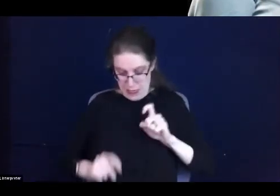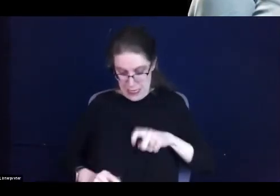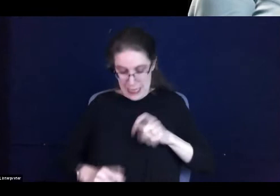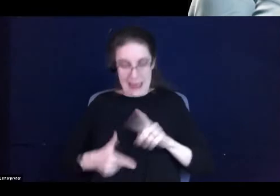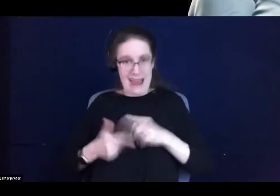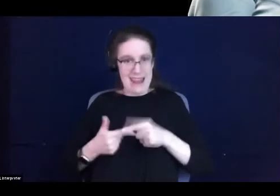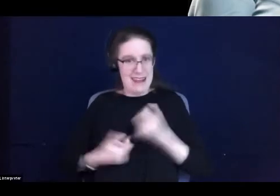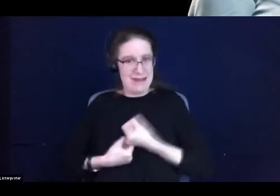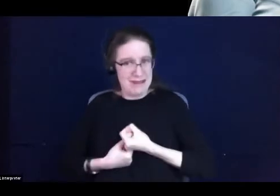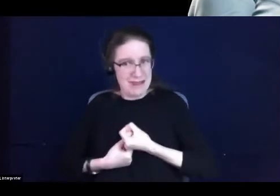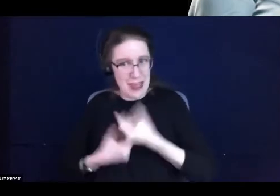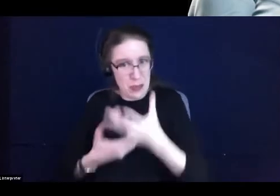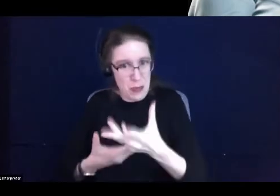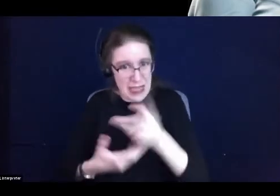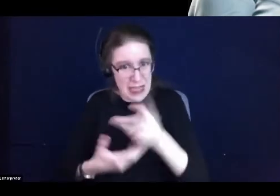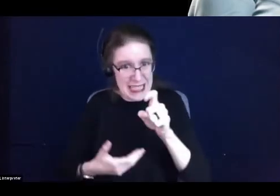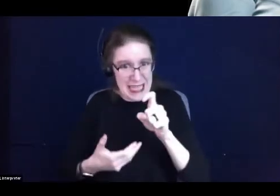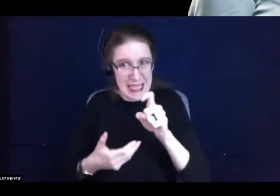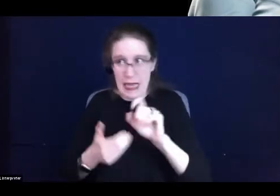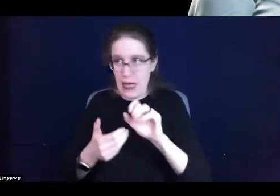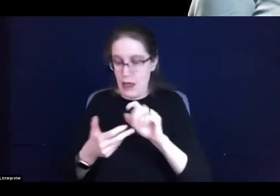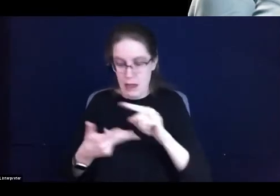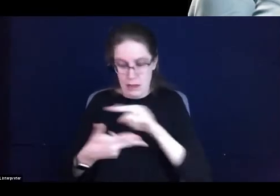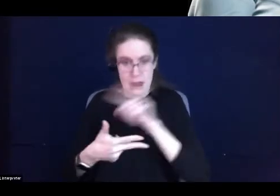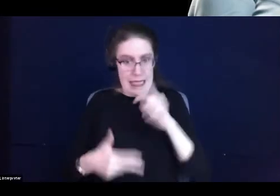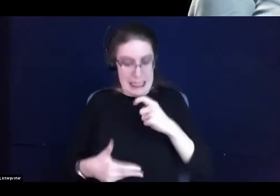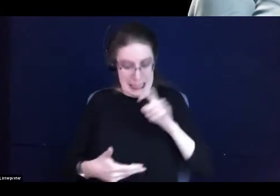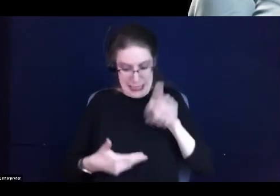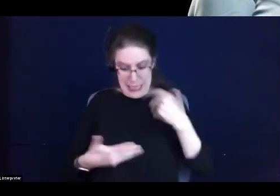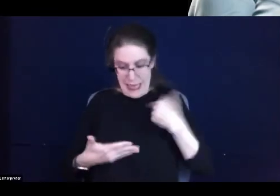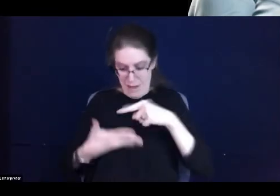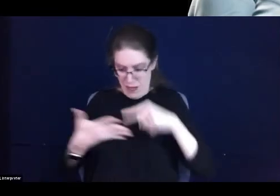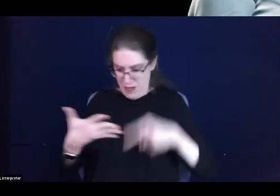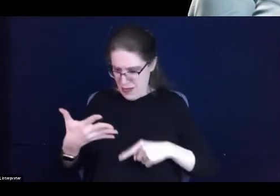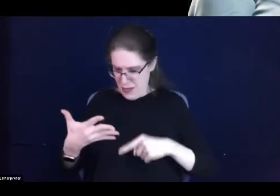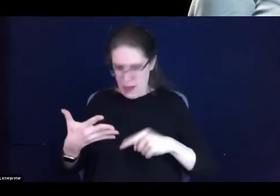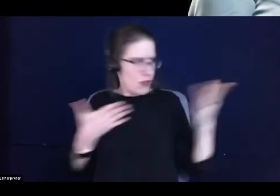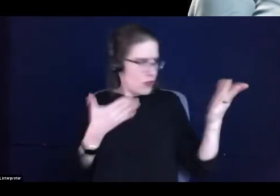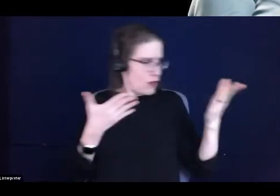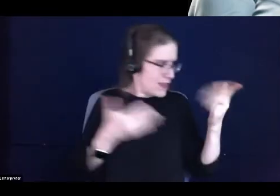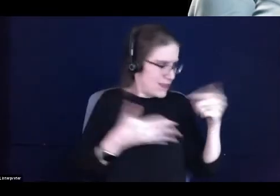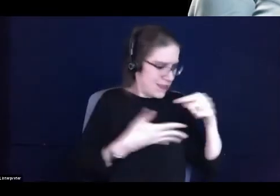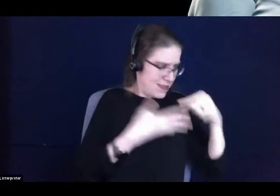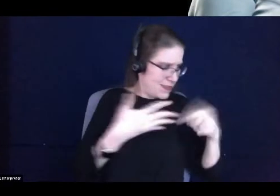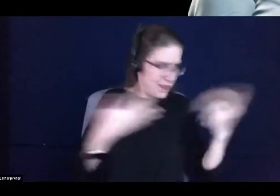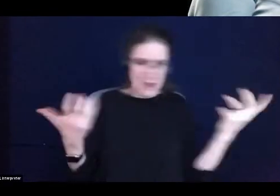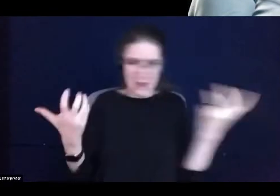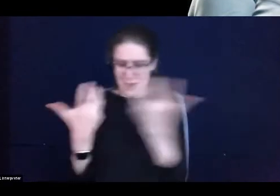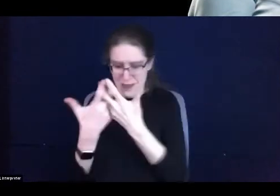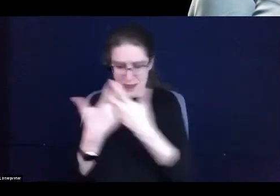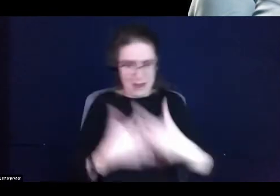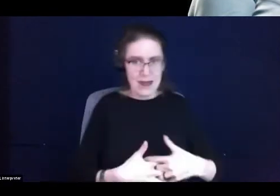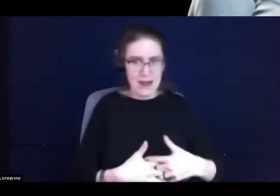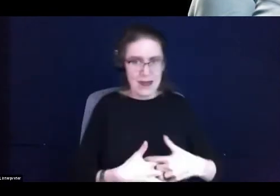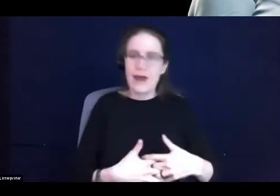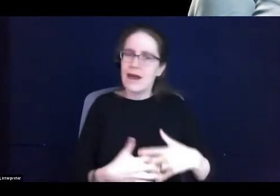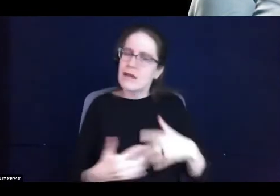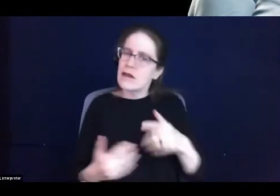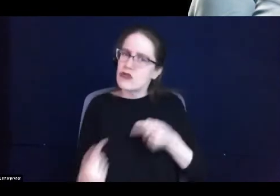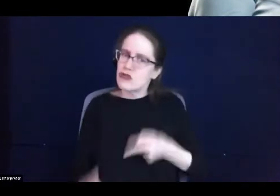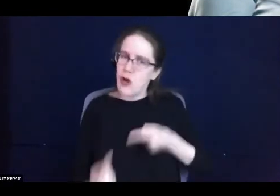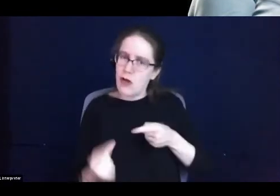those needs fit into our services. And the only way we're really going to know is if we listen,